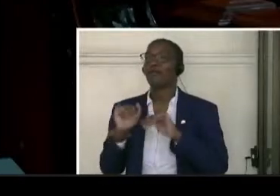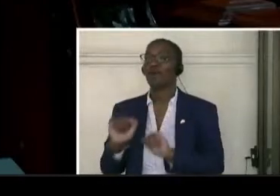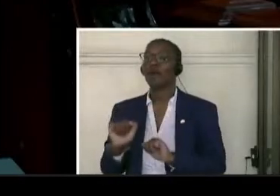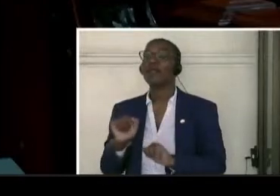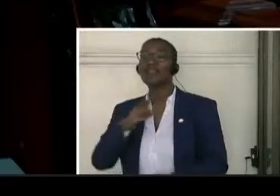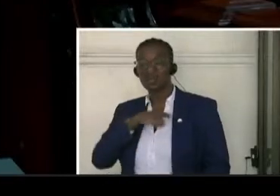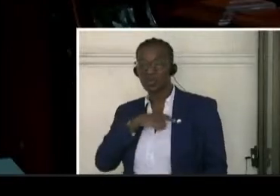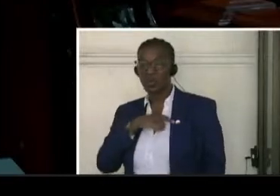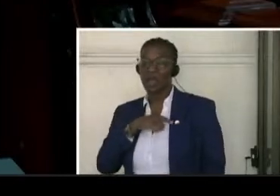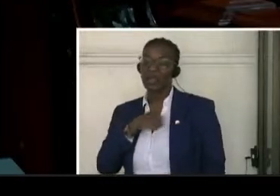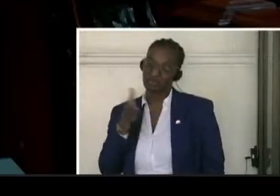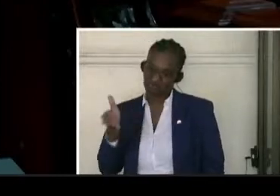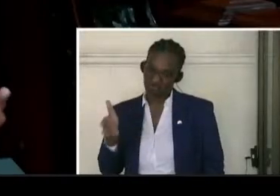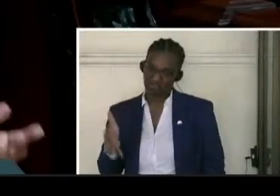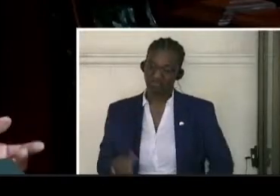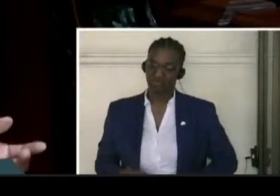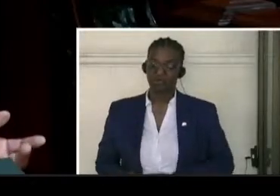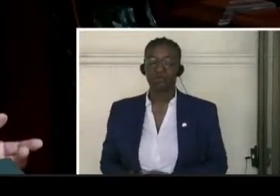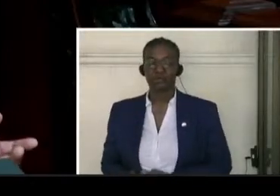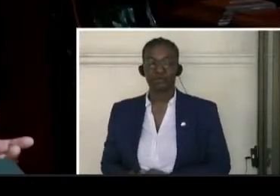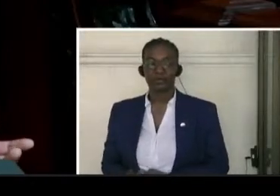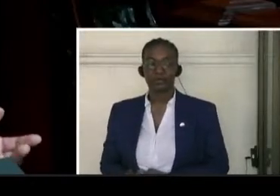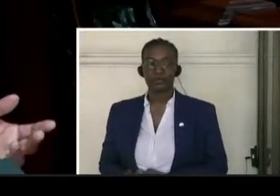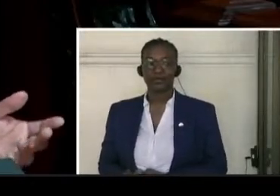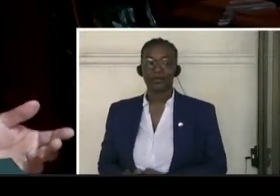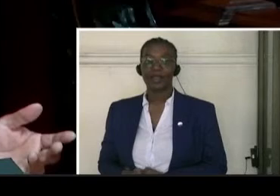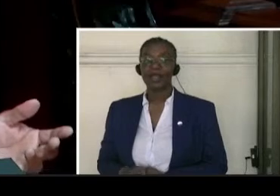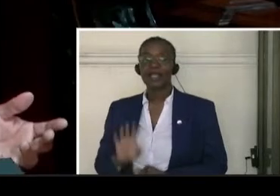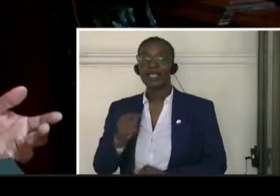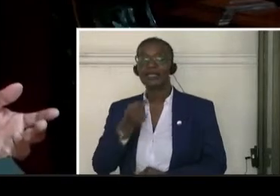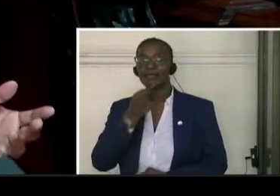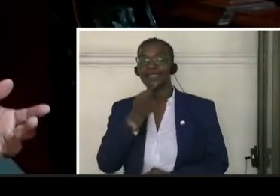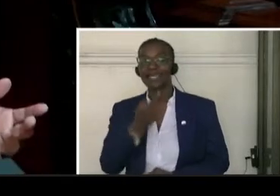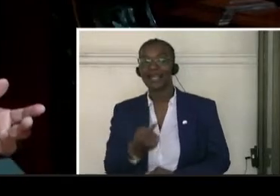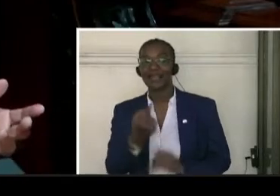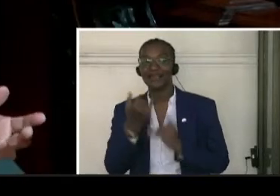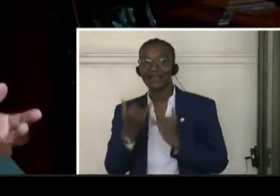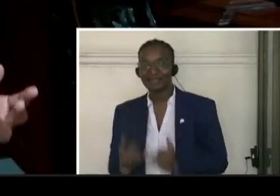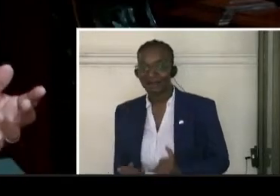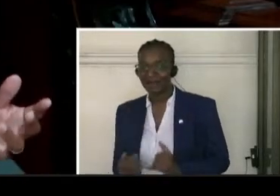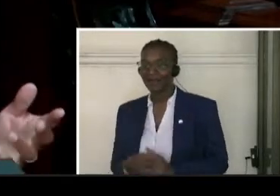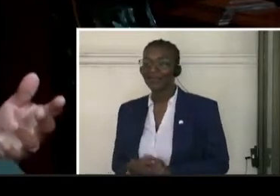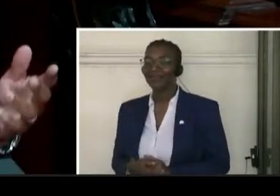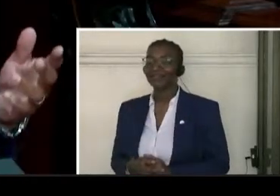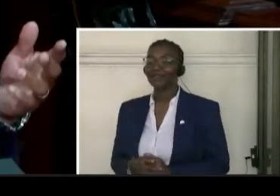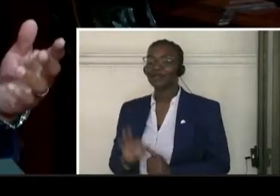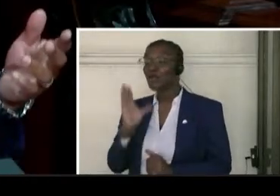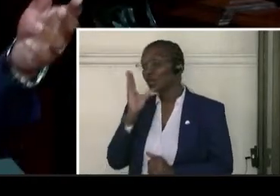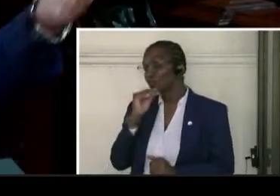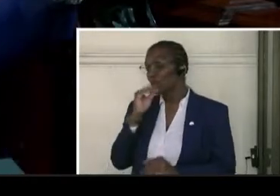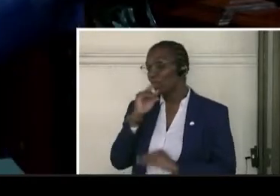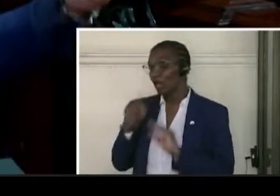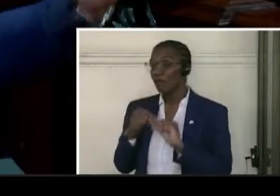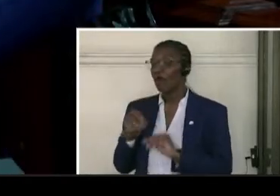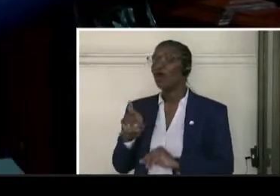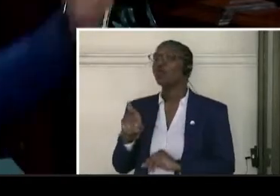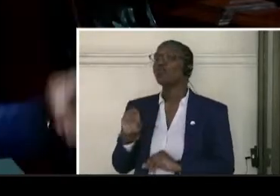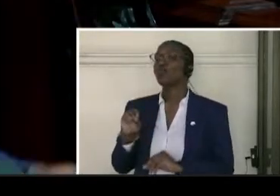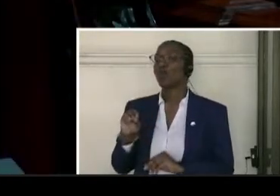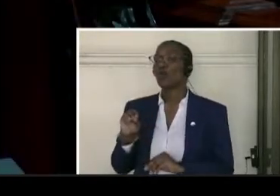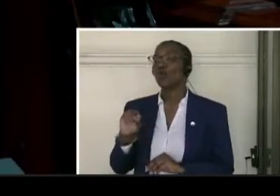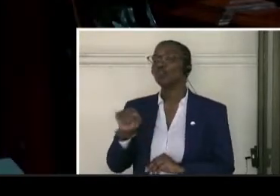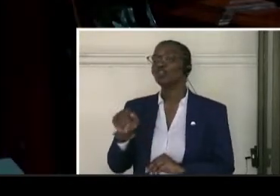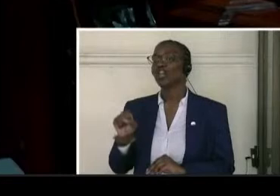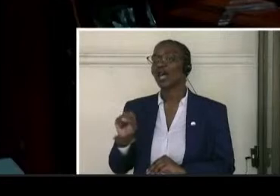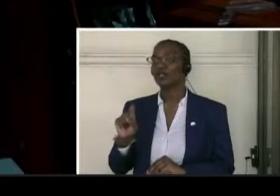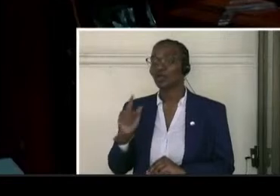why we are bitter. You know, let me tell you, we are talking about Rogers who slept two